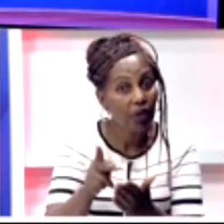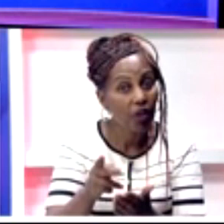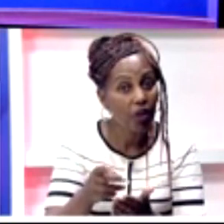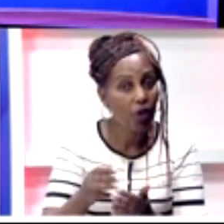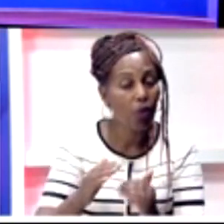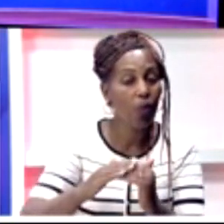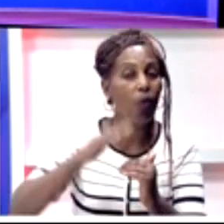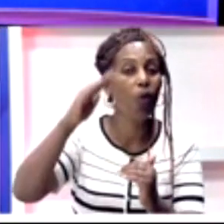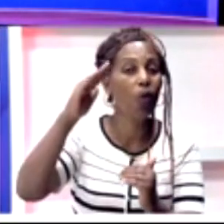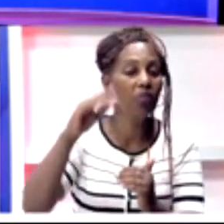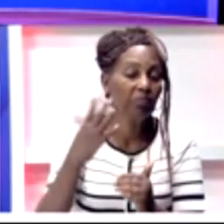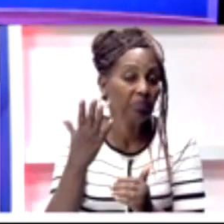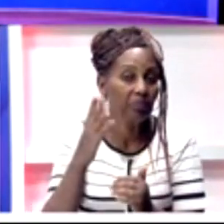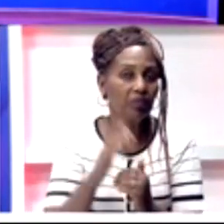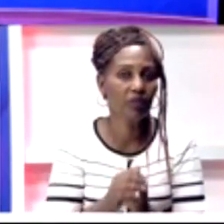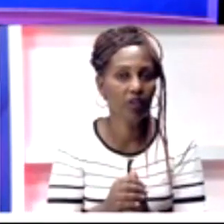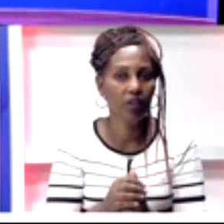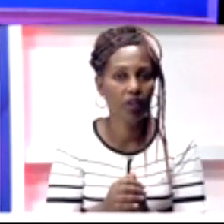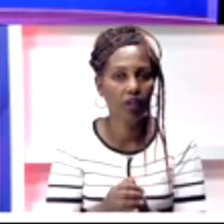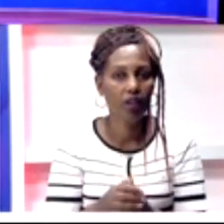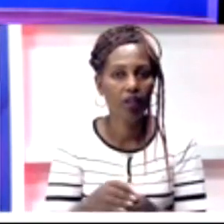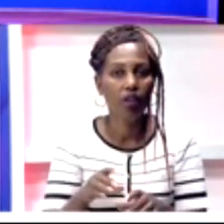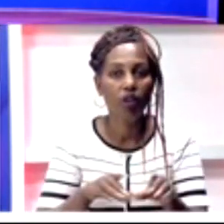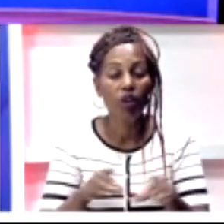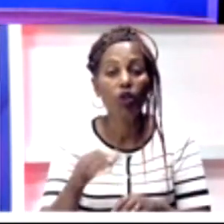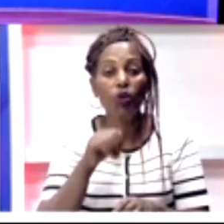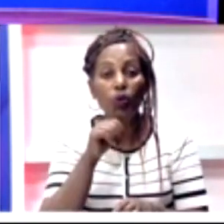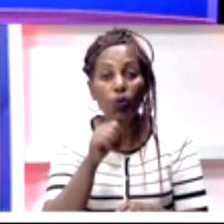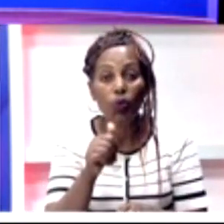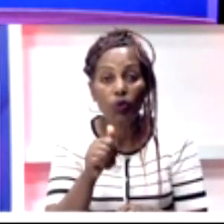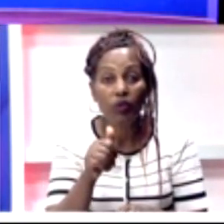When you look at the word "don't think so" and "might,"